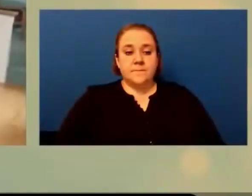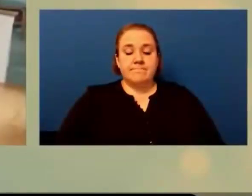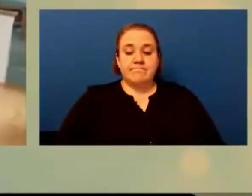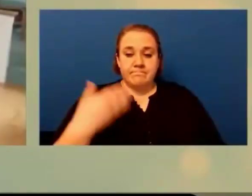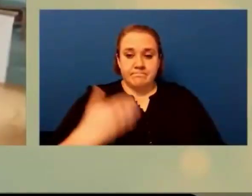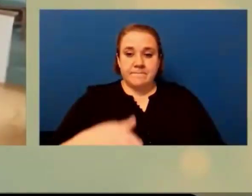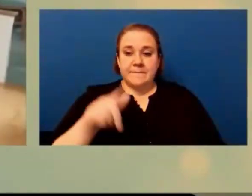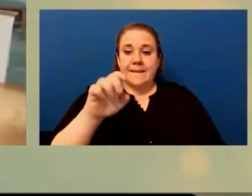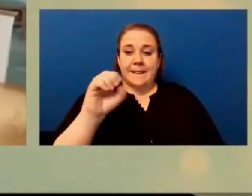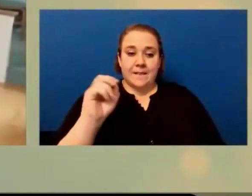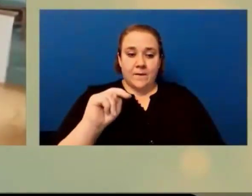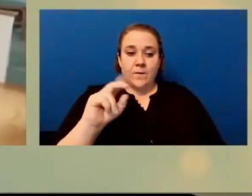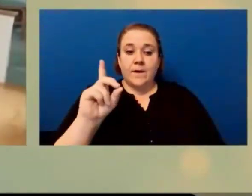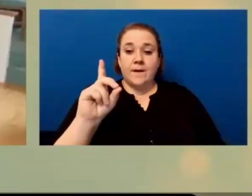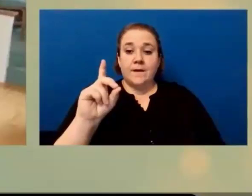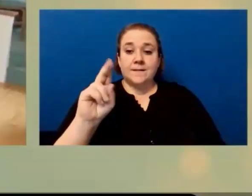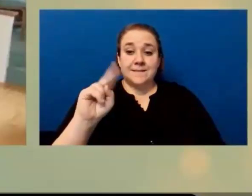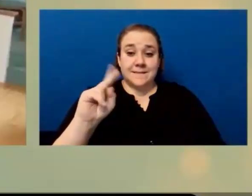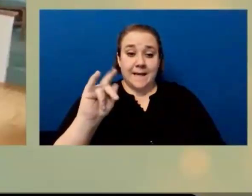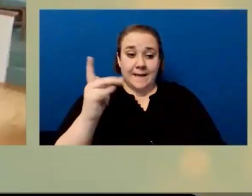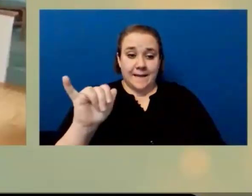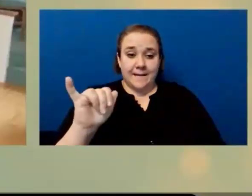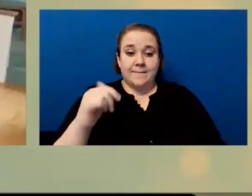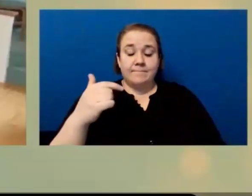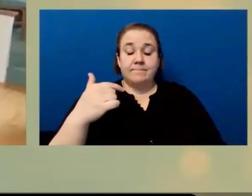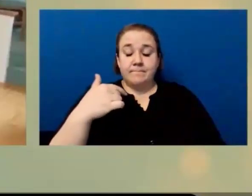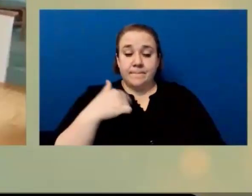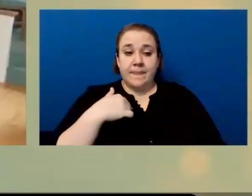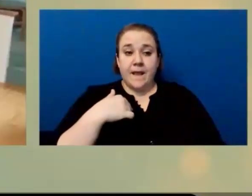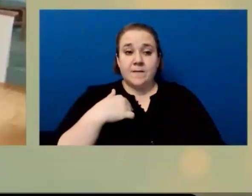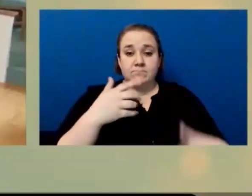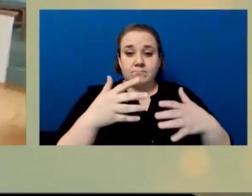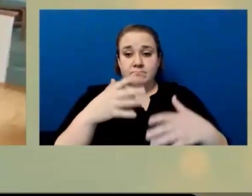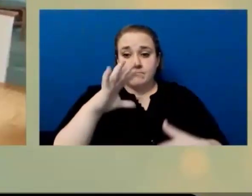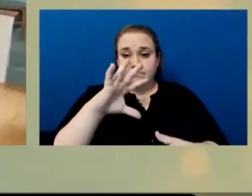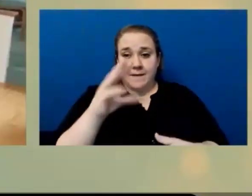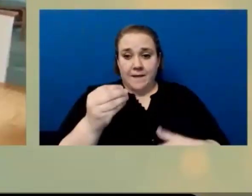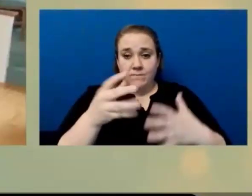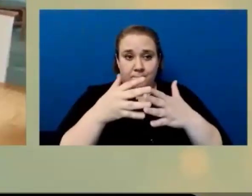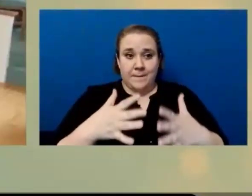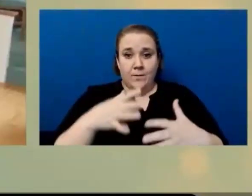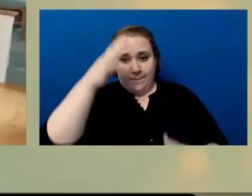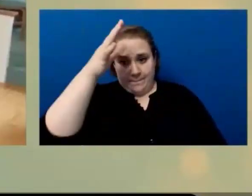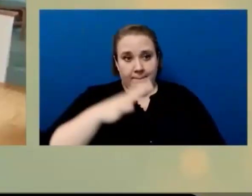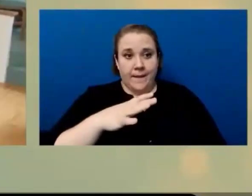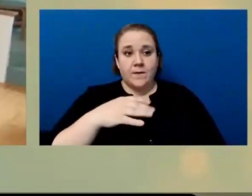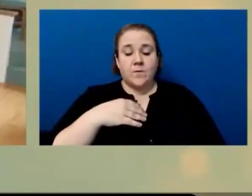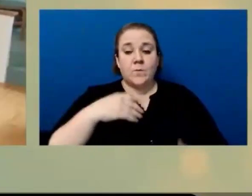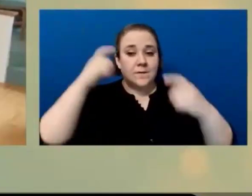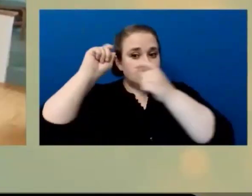I am Leon Dunkley. I am an African-American man with dreadlocks and an increasingly graying